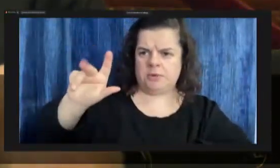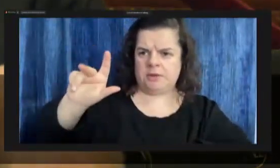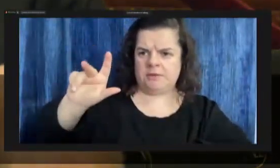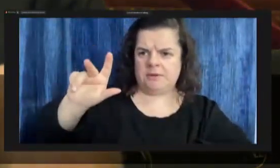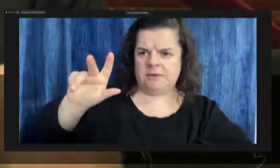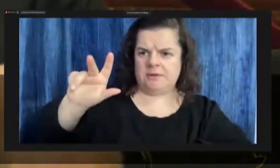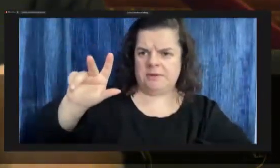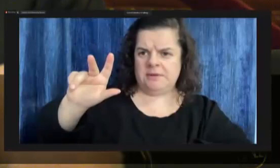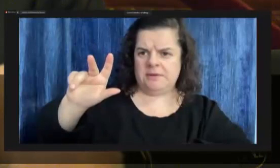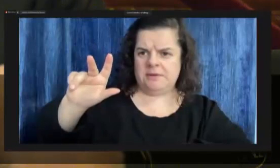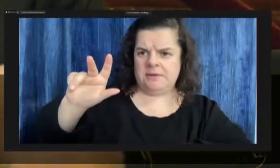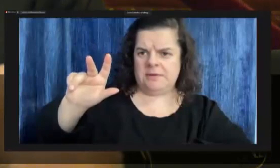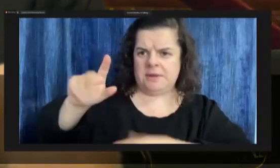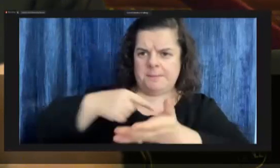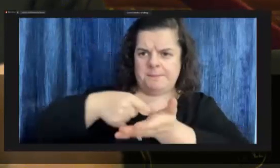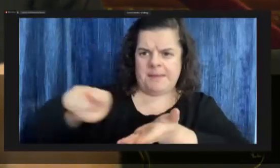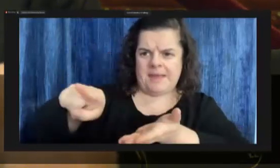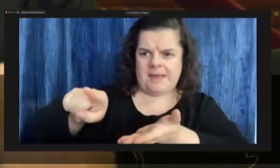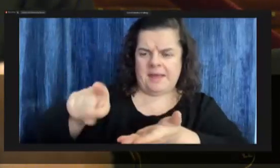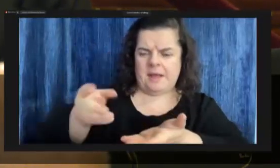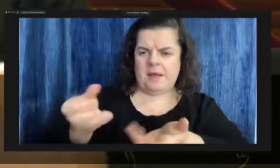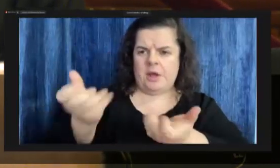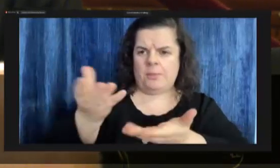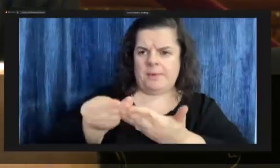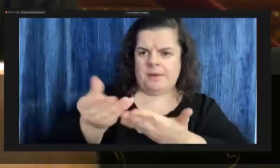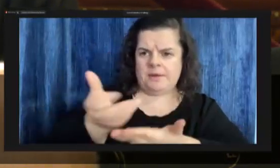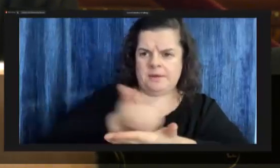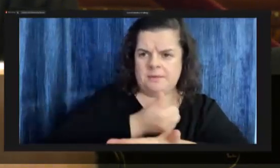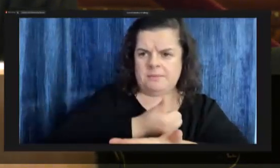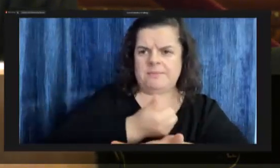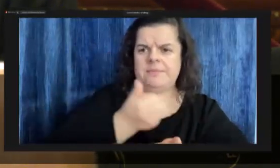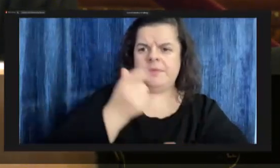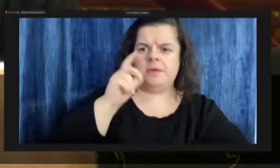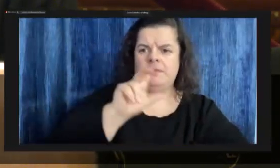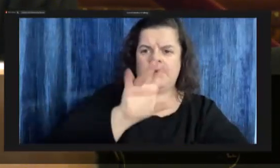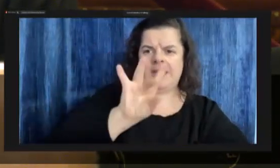2023 pay rate, which in 2023... it is